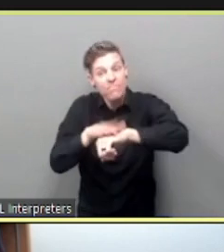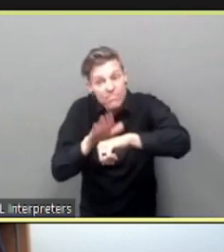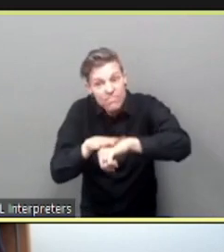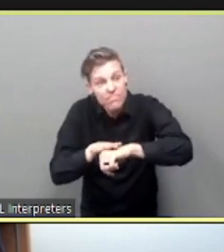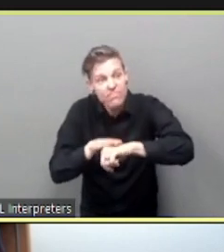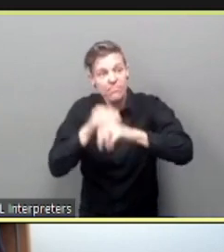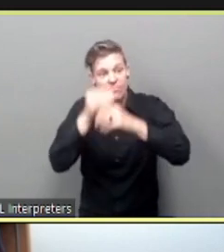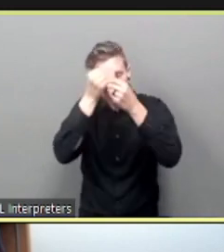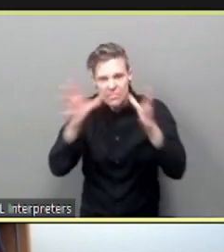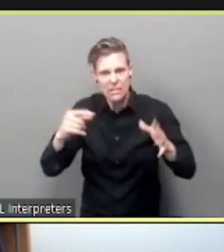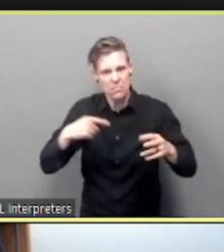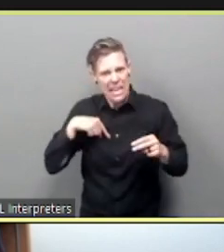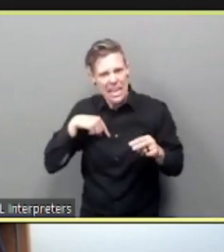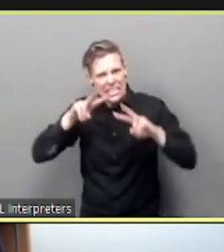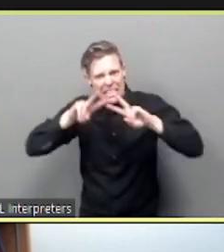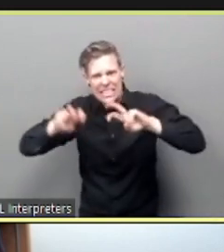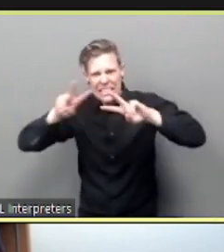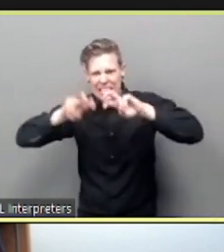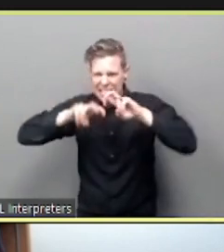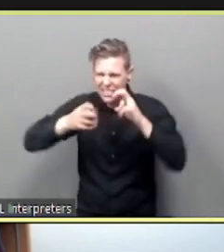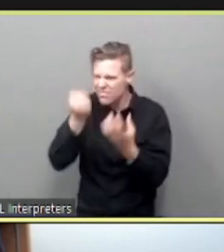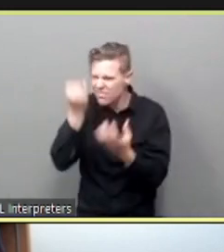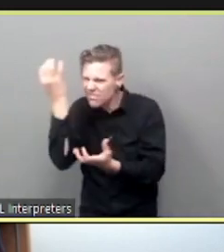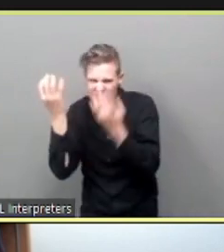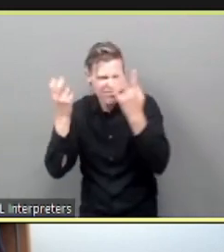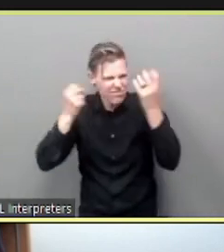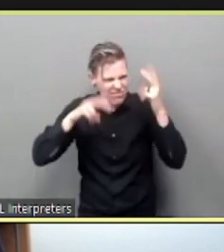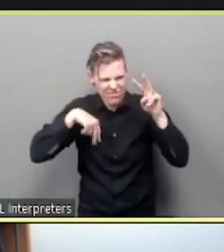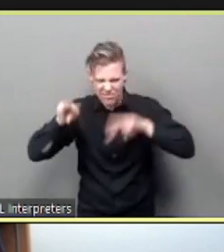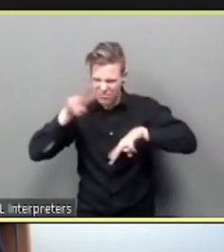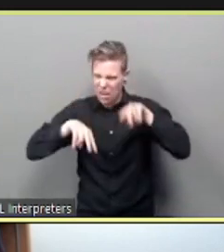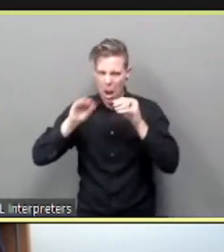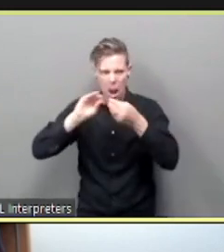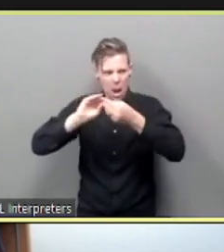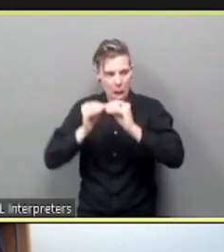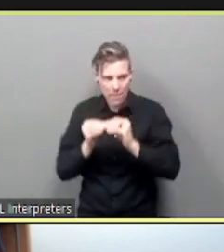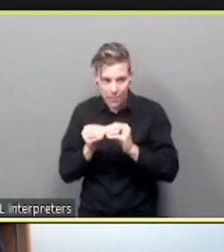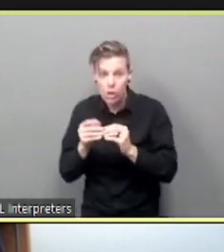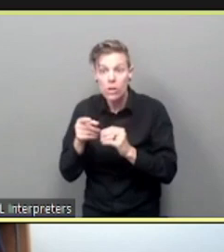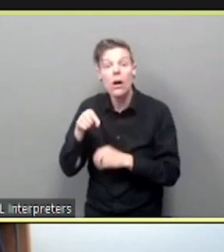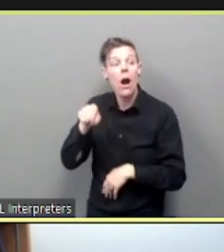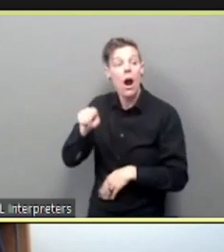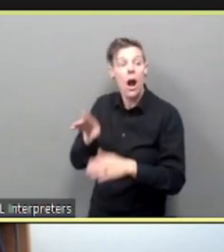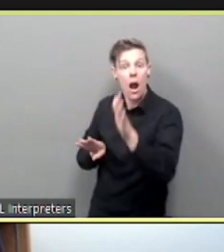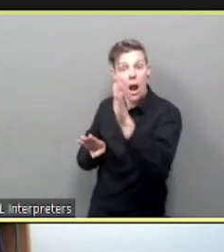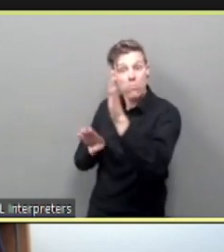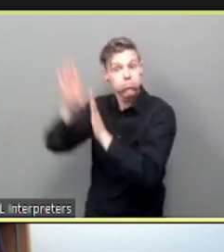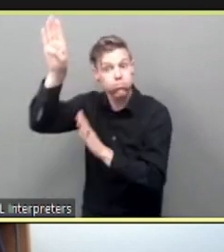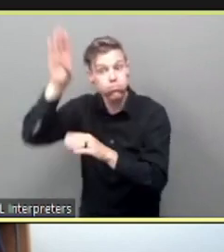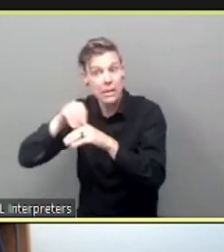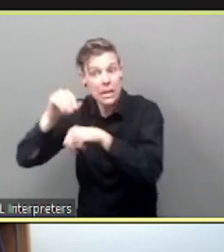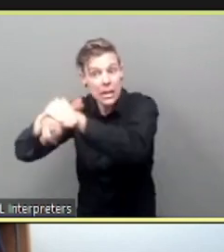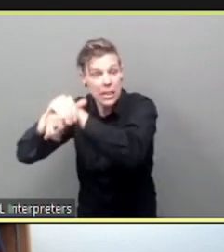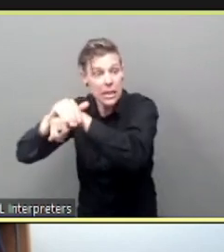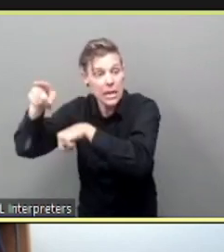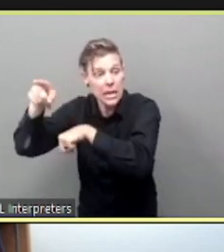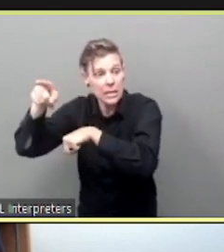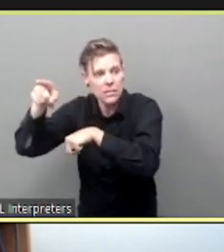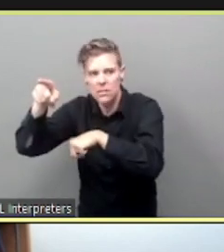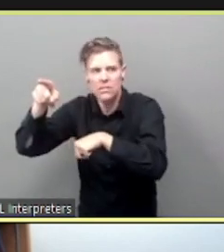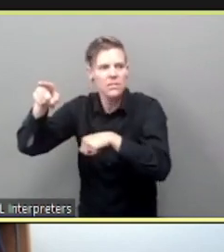little bit, you see this alarming rise in cases in the United Kingdom. But what you don't see is a